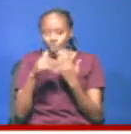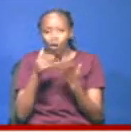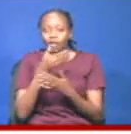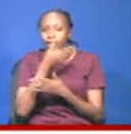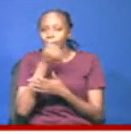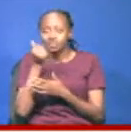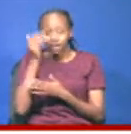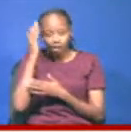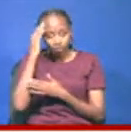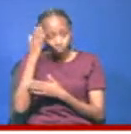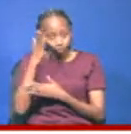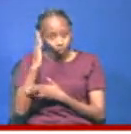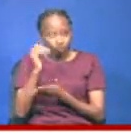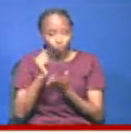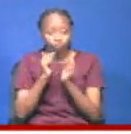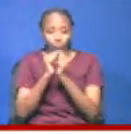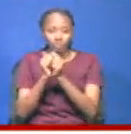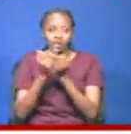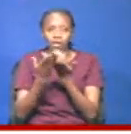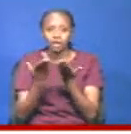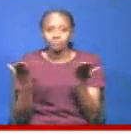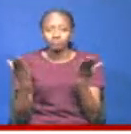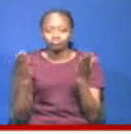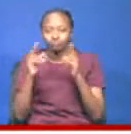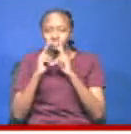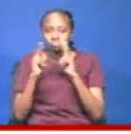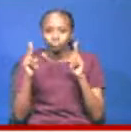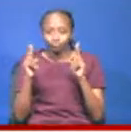with you and it will be peaceful. Thank you.